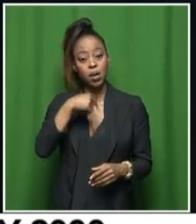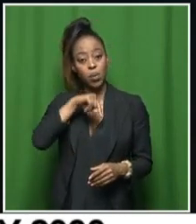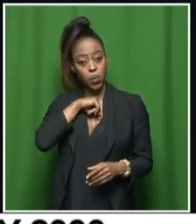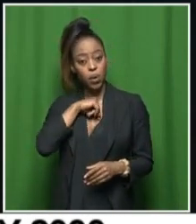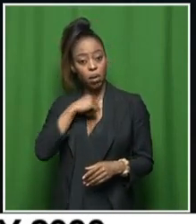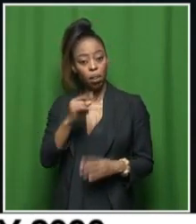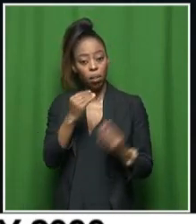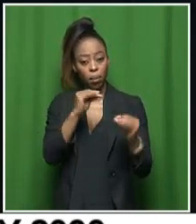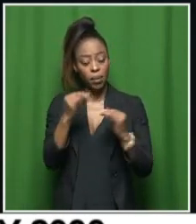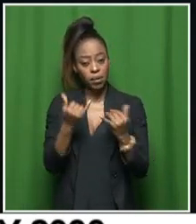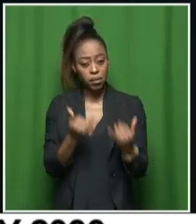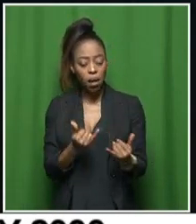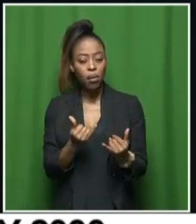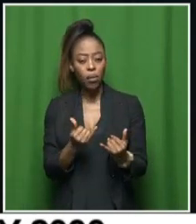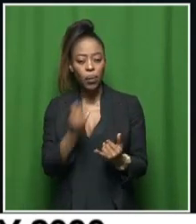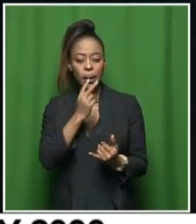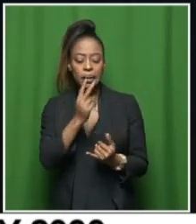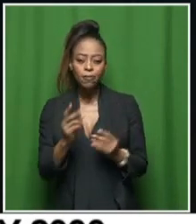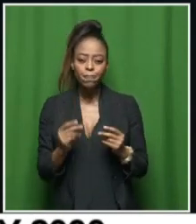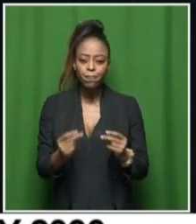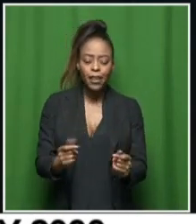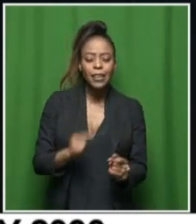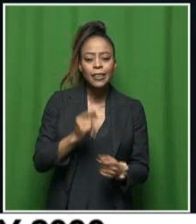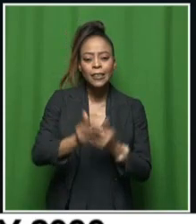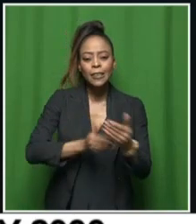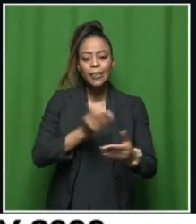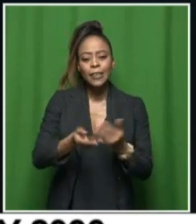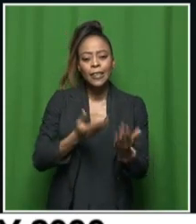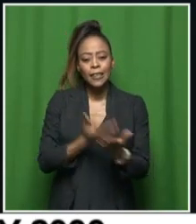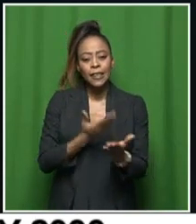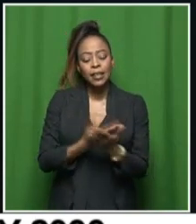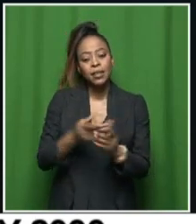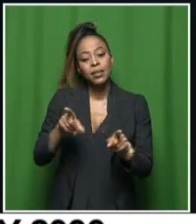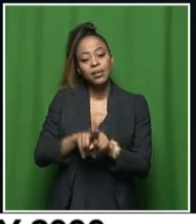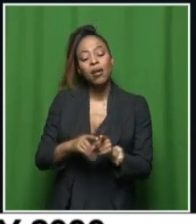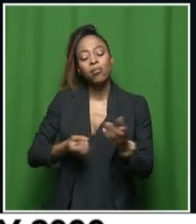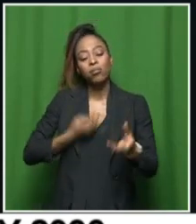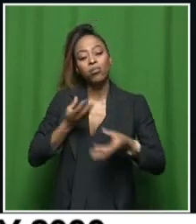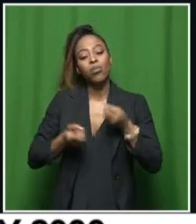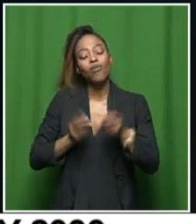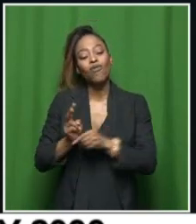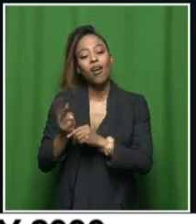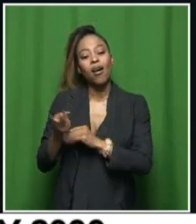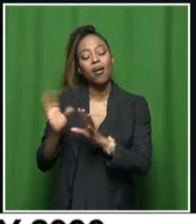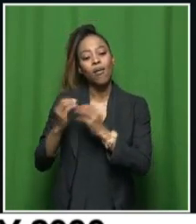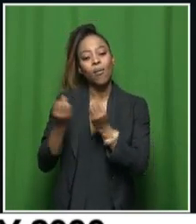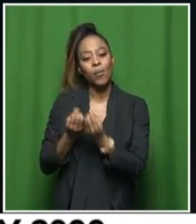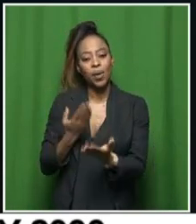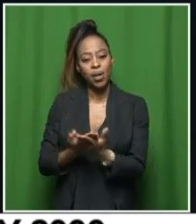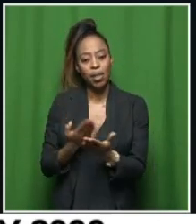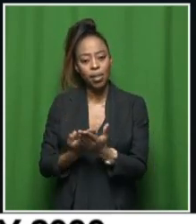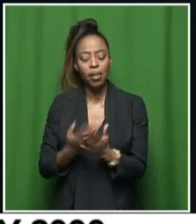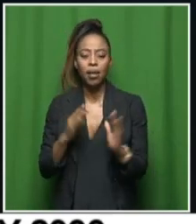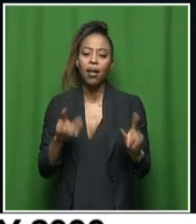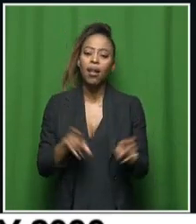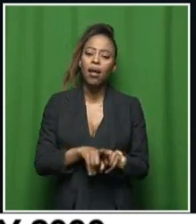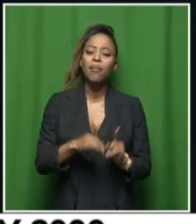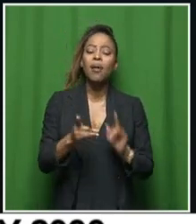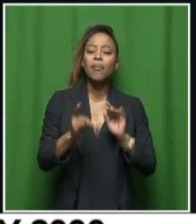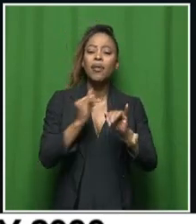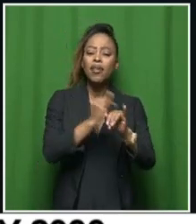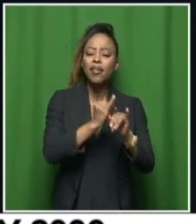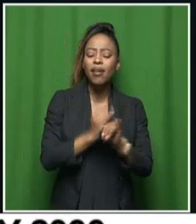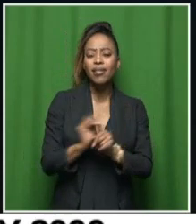our journey. We are looking to accelerate that journey, and we hope to be inspiration for other organizations, either through the